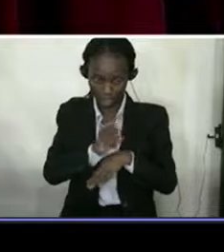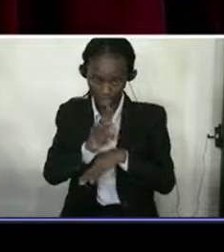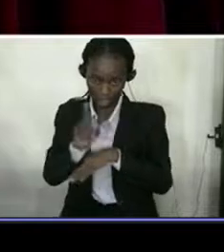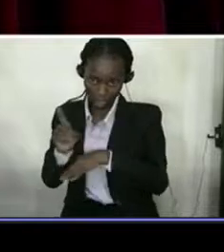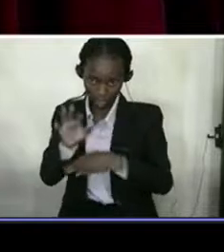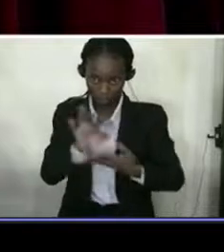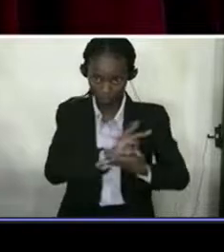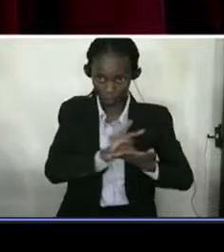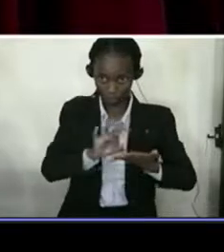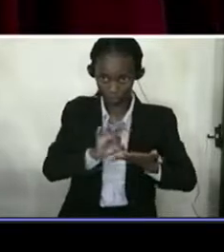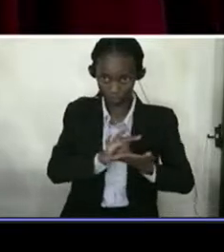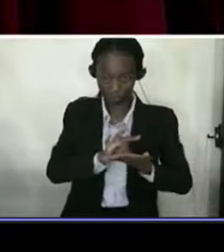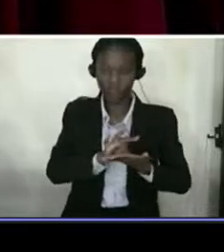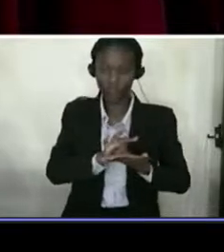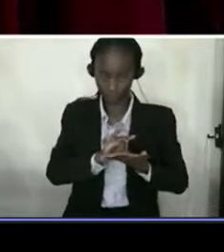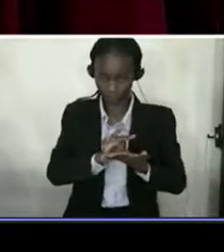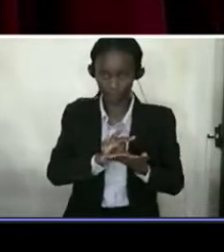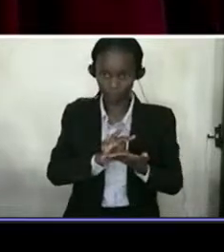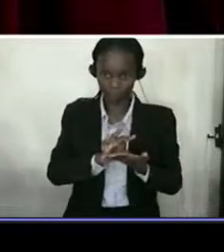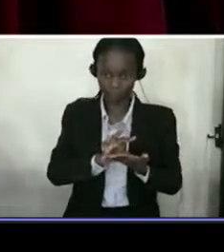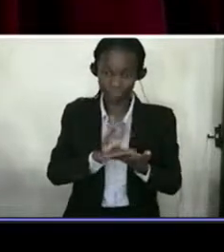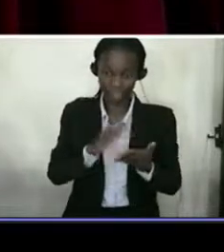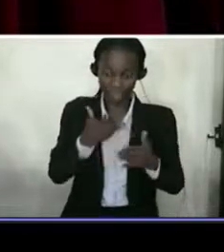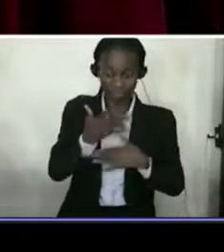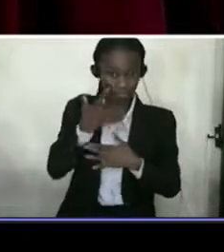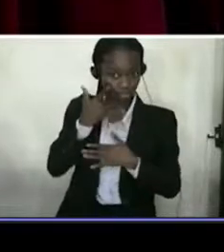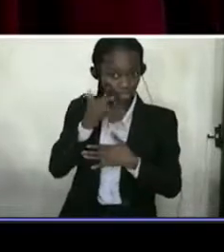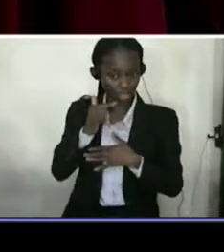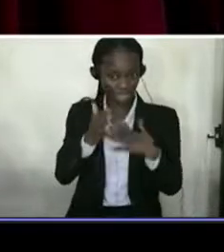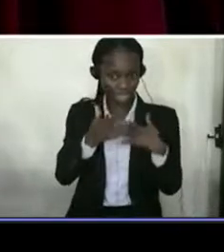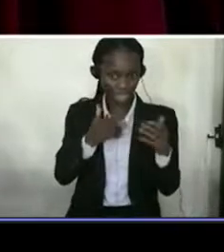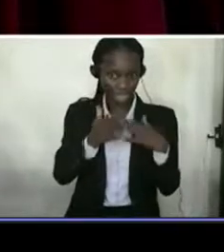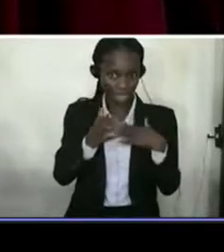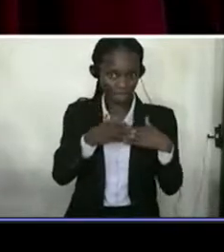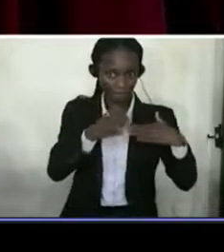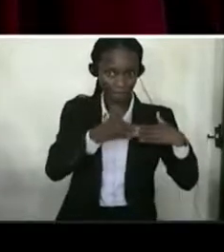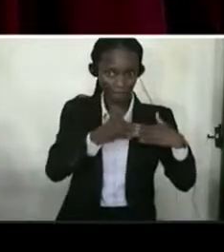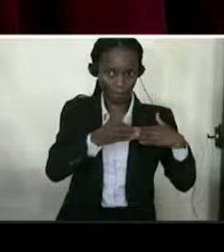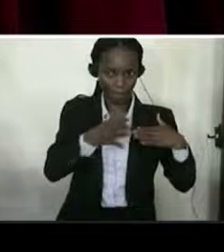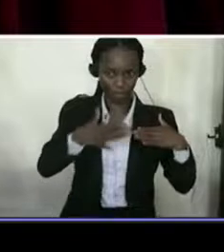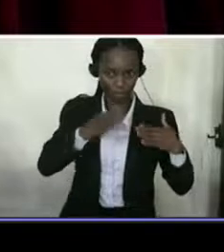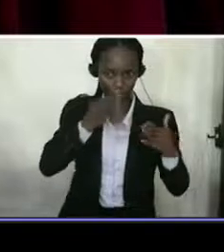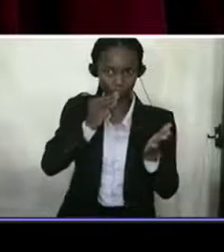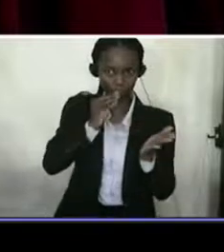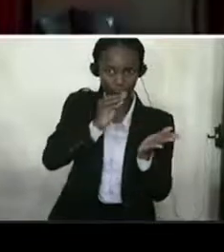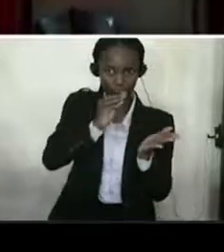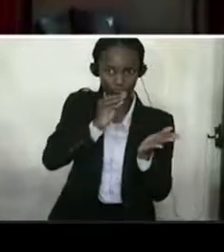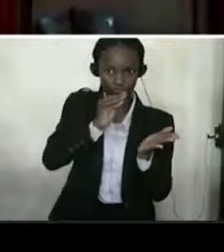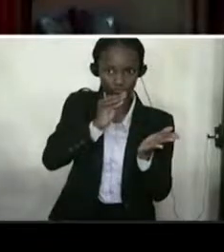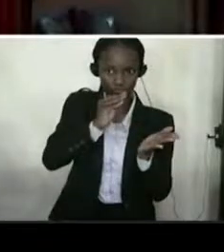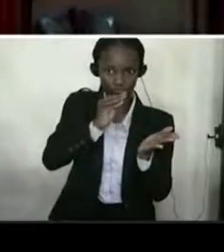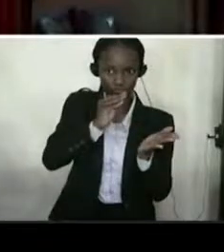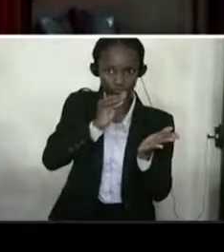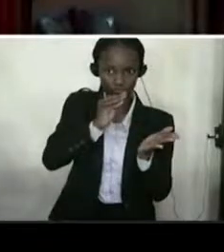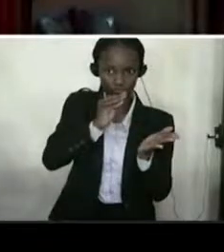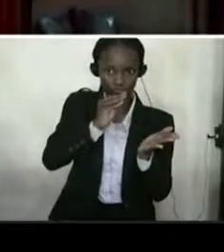check if any member wishes to record an individual vote.